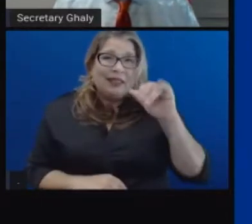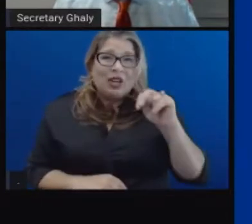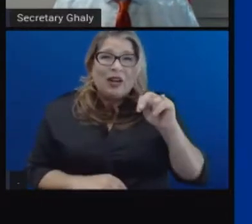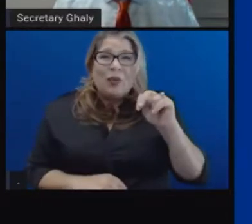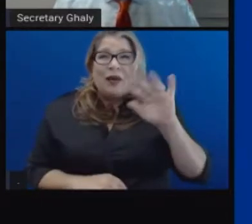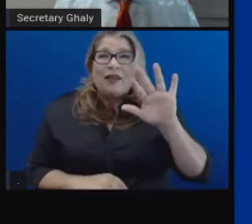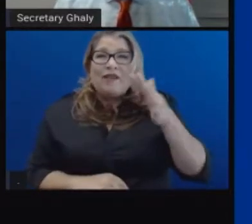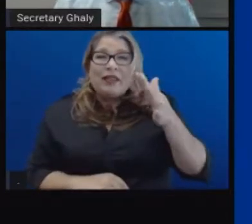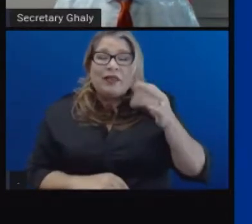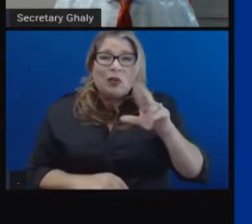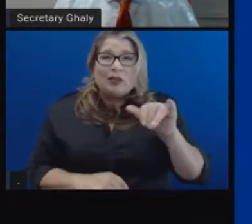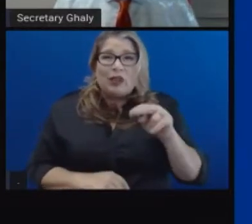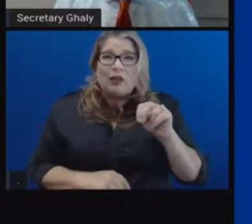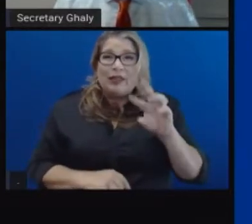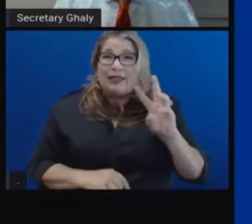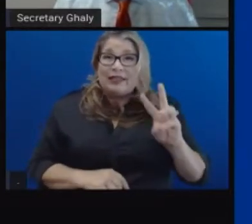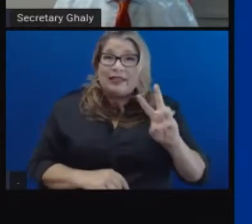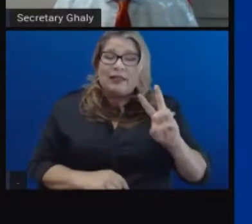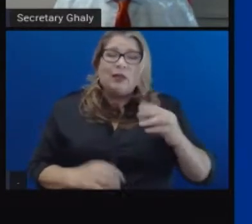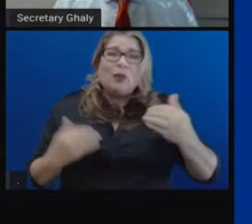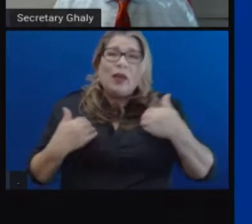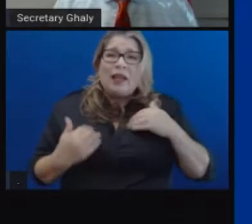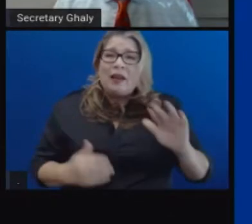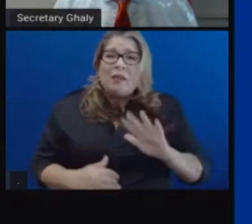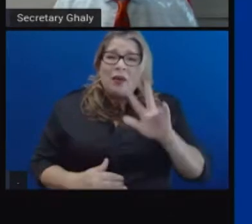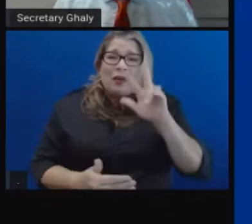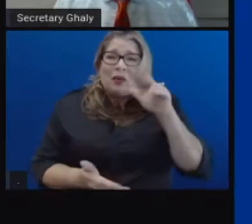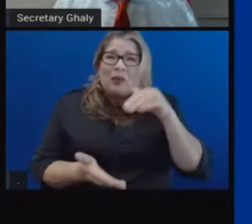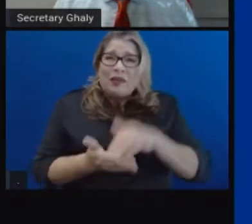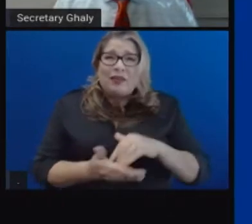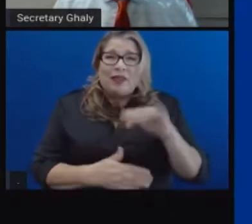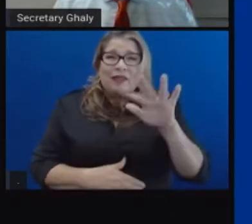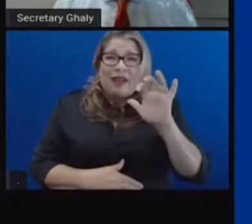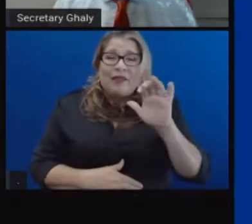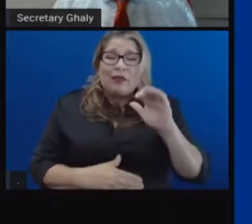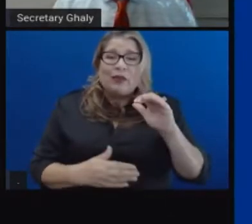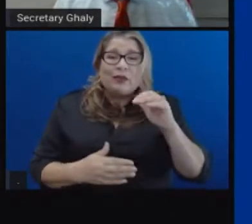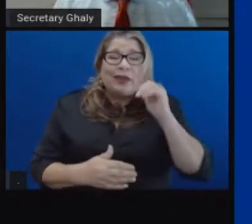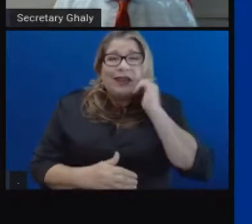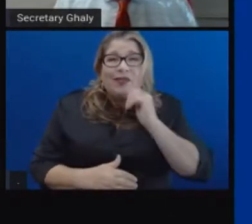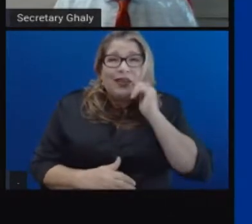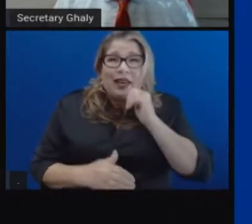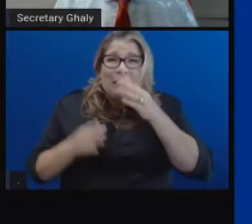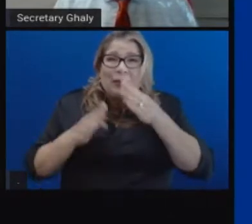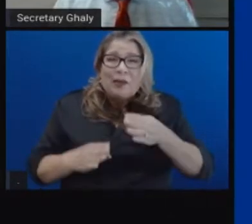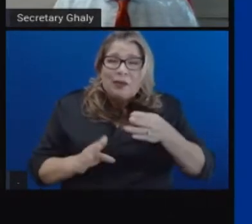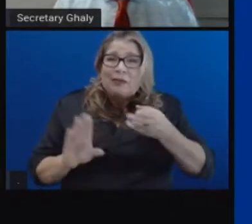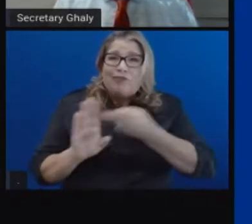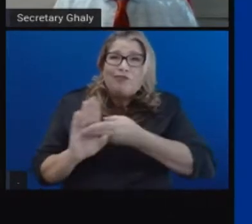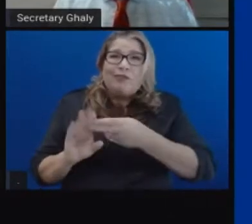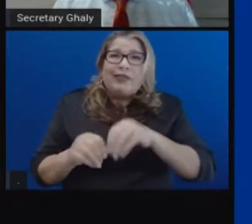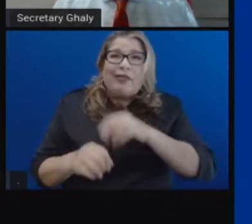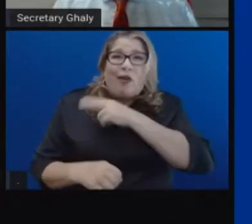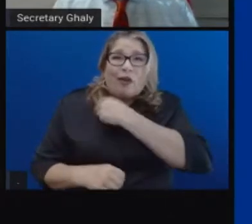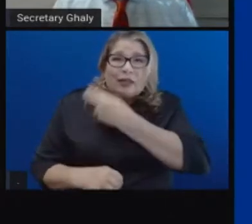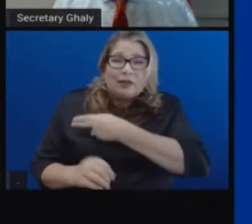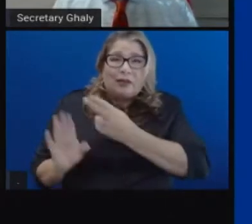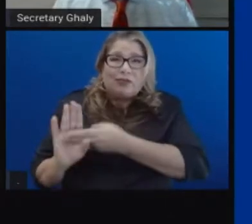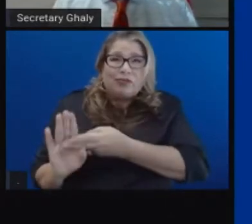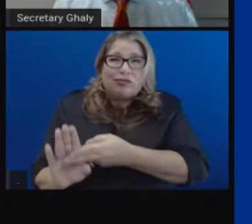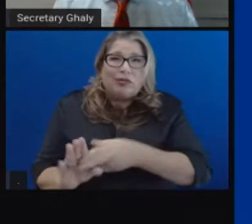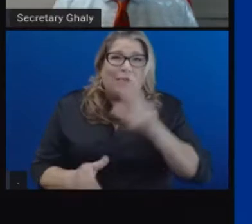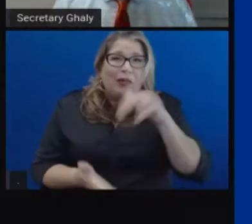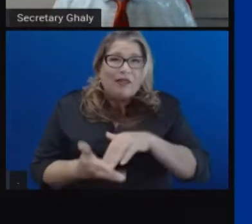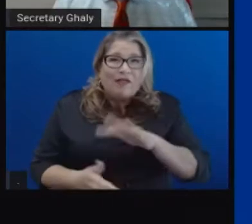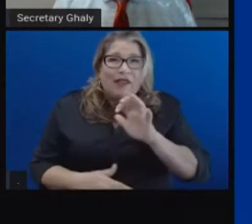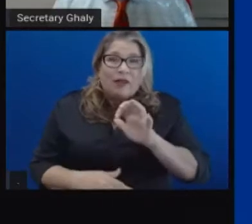average 3,500 new admissions for COVID across the state. Over the past couple of days, we've been in the